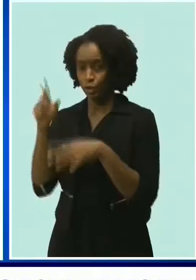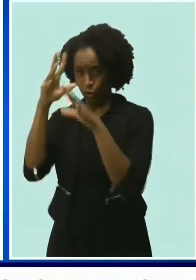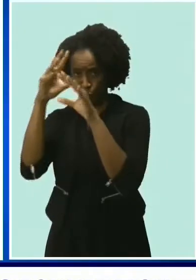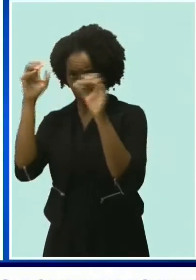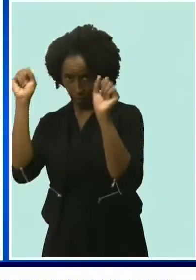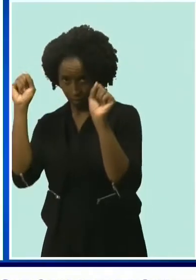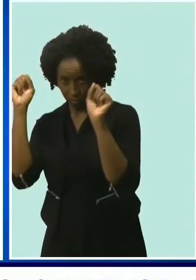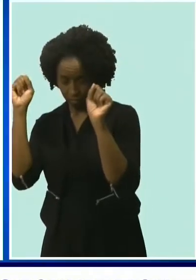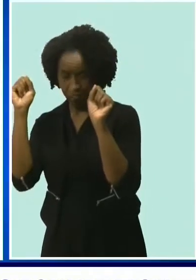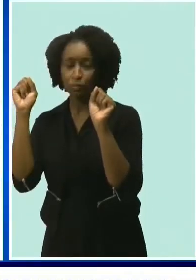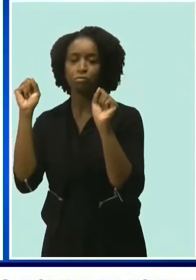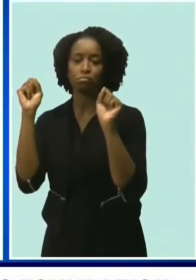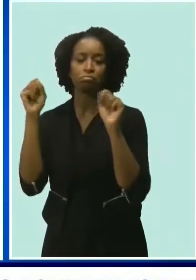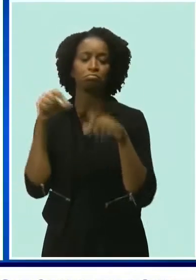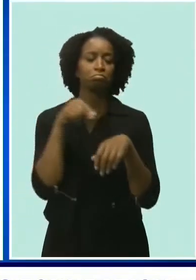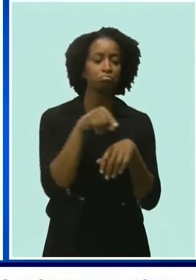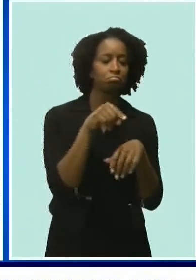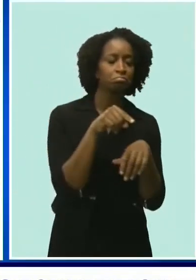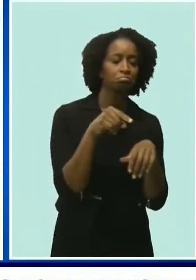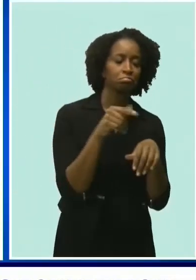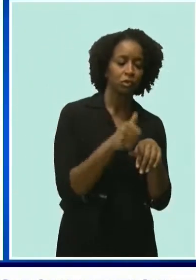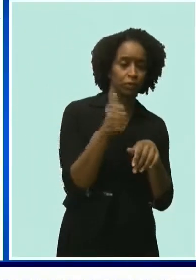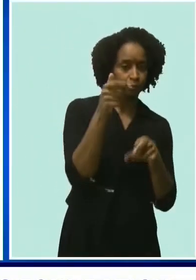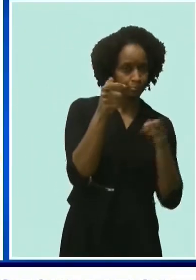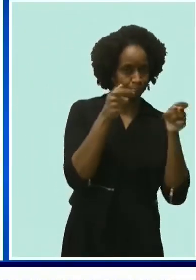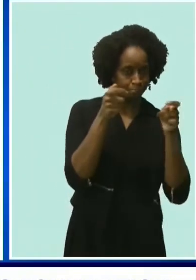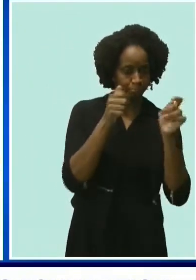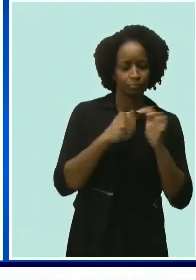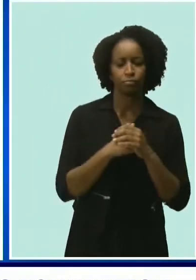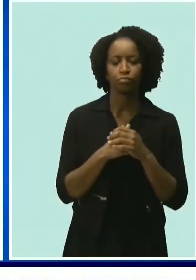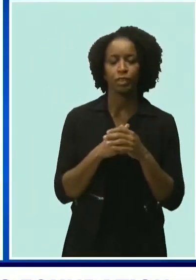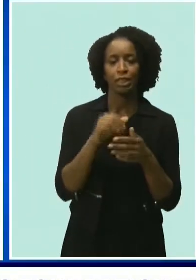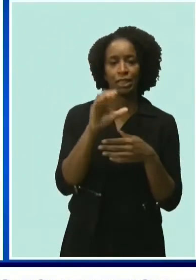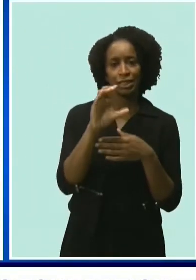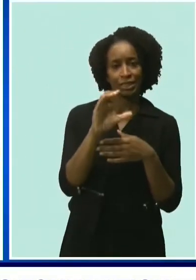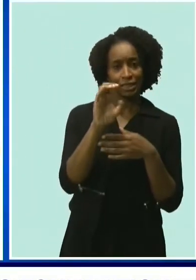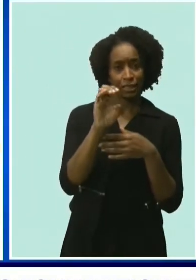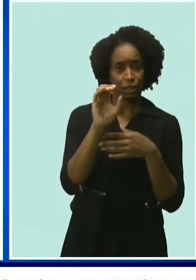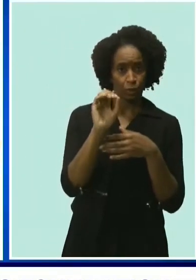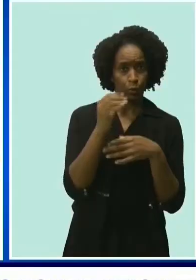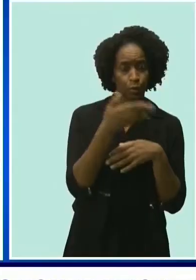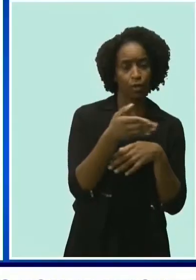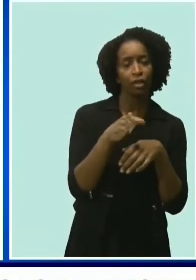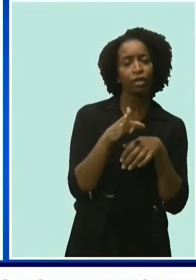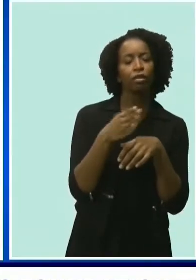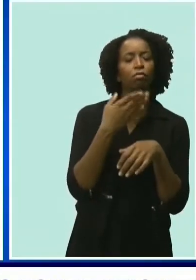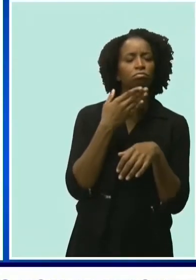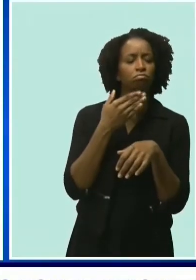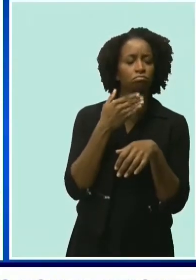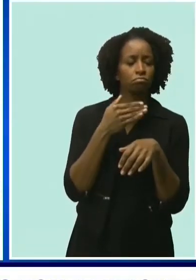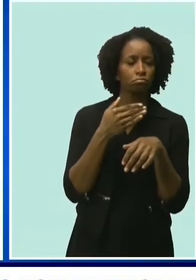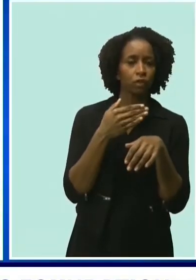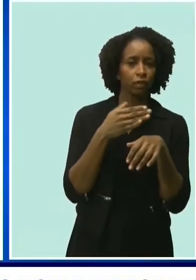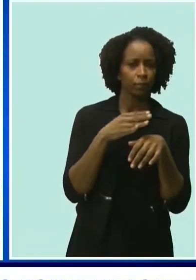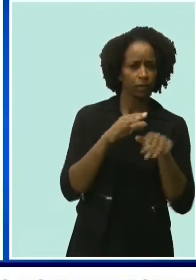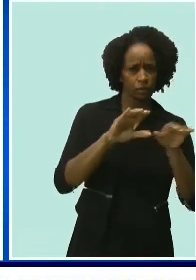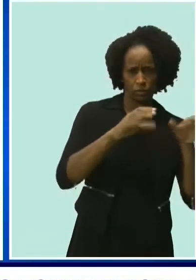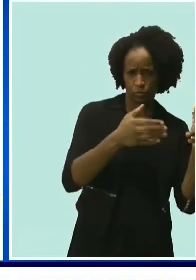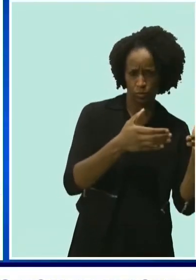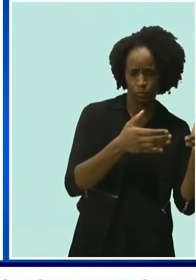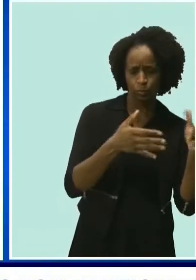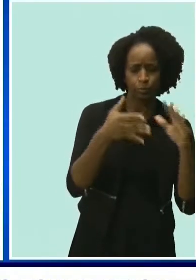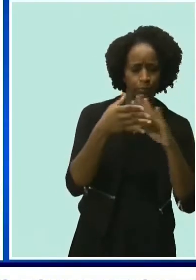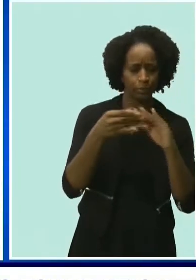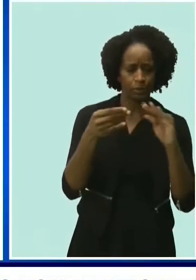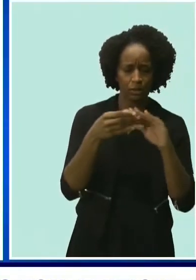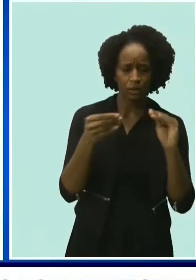Foundation, Justice Christopher Blackman. Chief Executive Officer of the Diabetes Foundation, Callie Boyer, says the arrangement as a